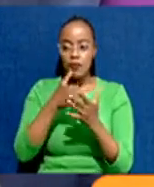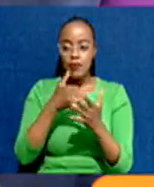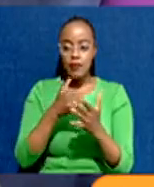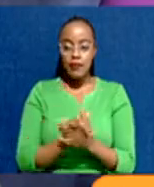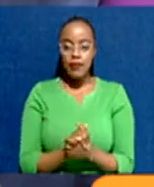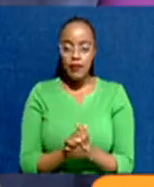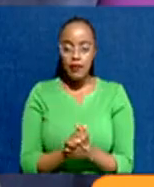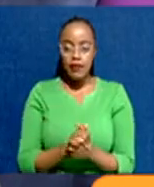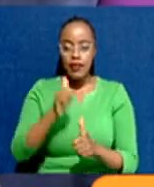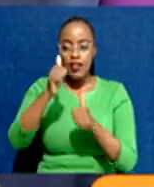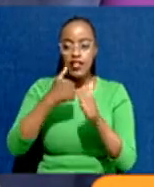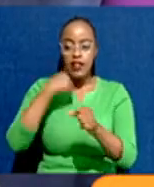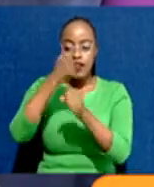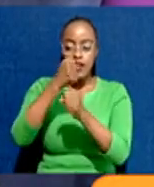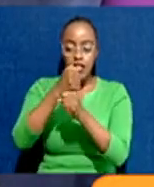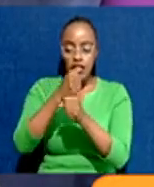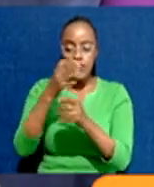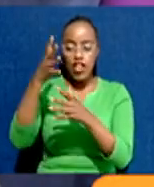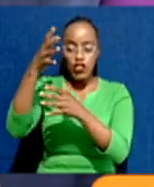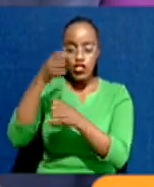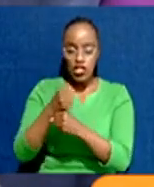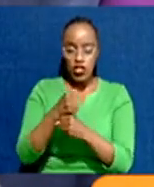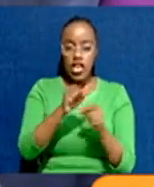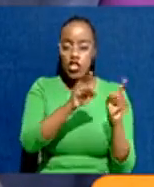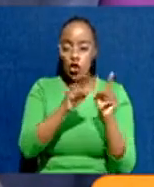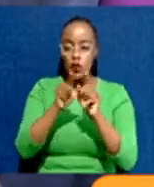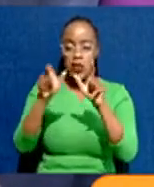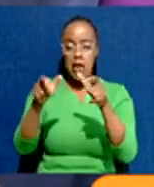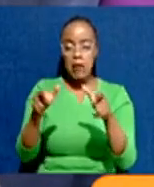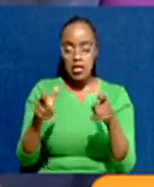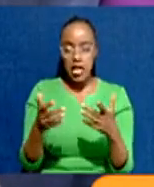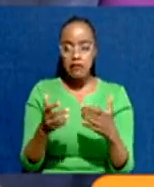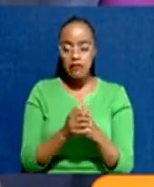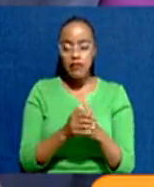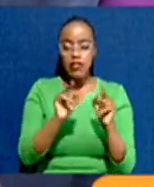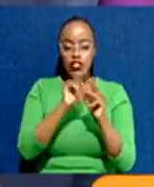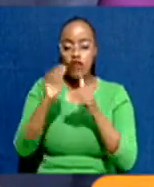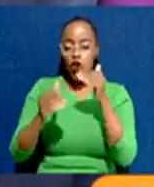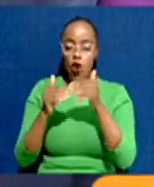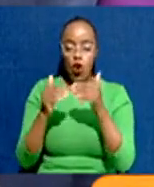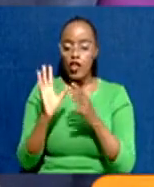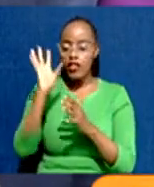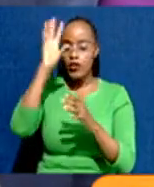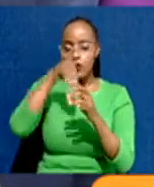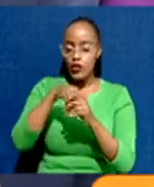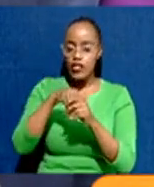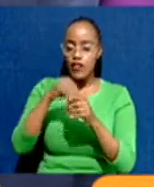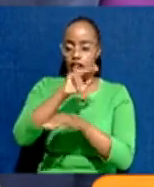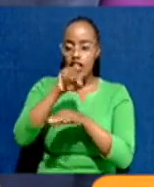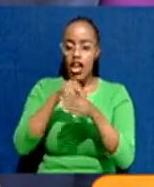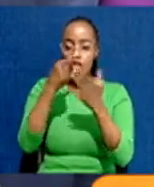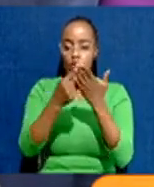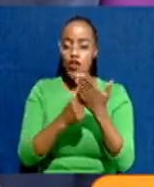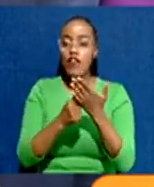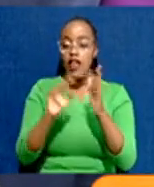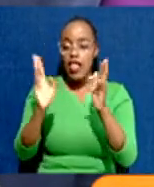faith-based organizations, business association, and the media, an all-inclusive national dialogue, are ready